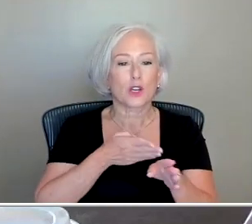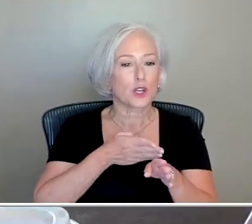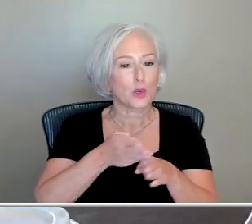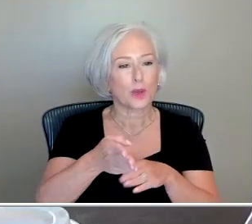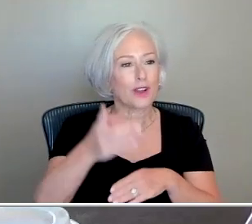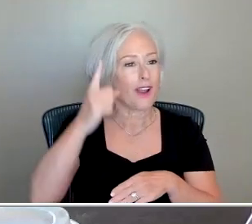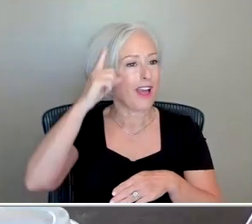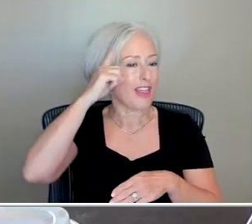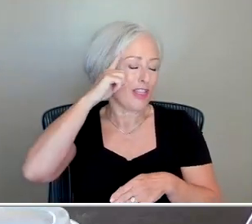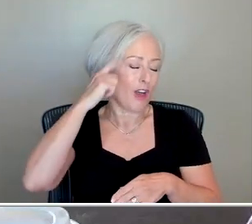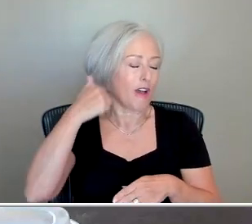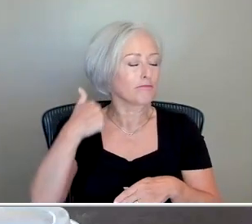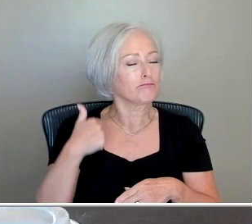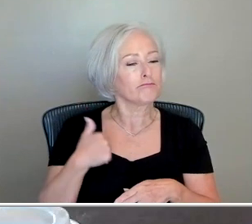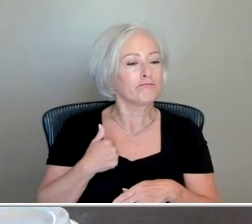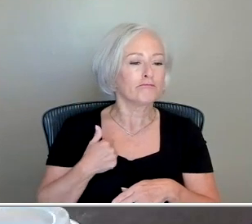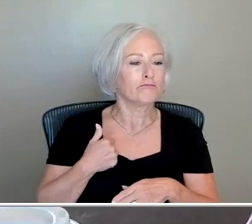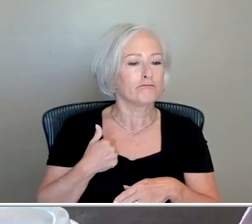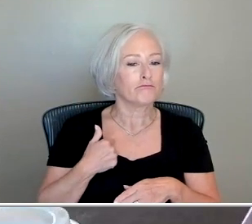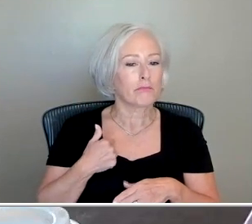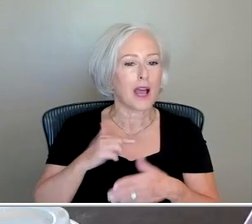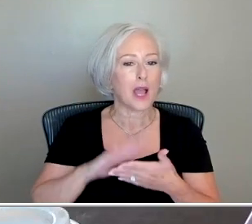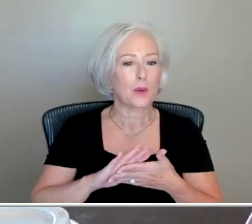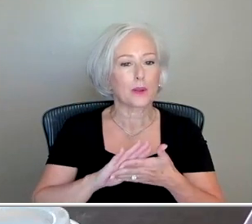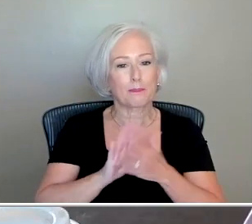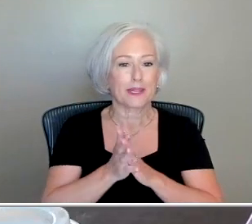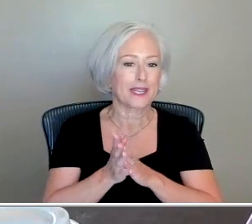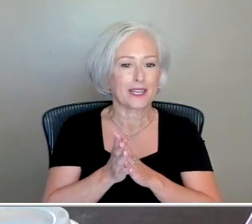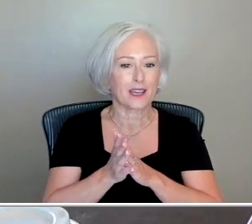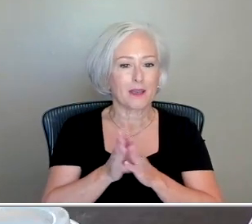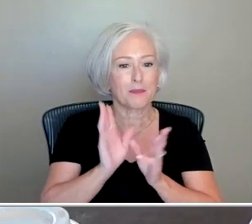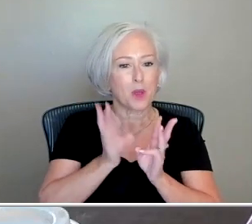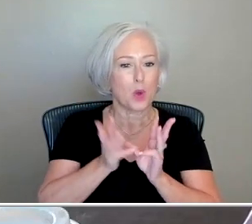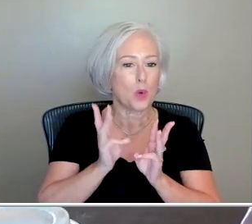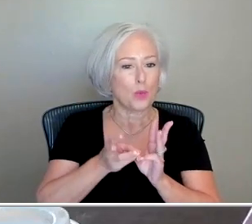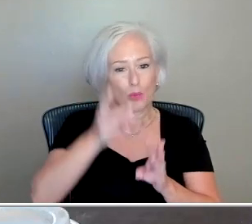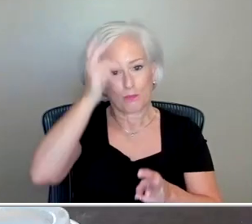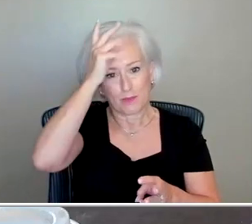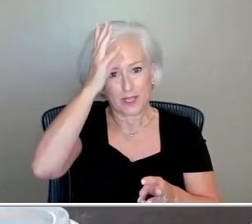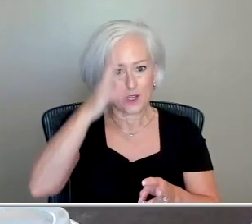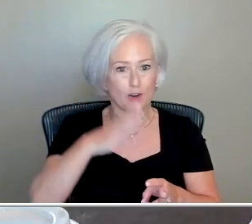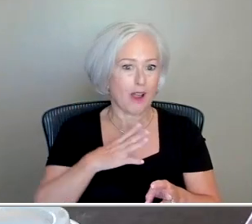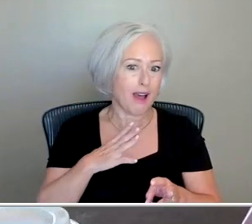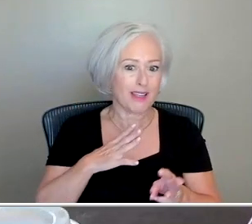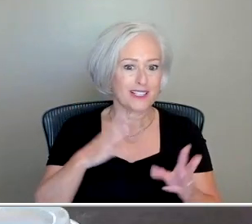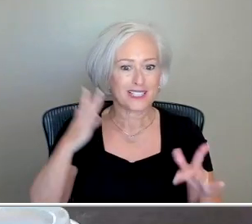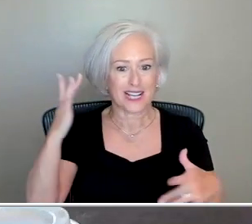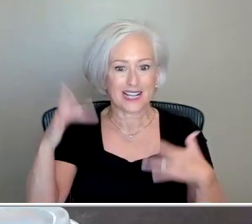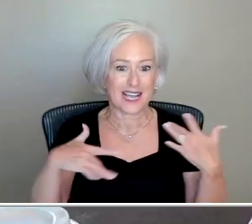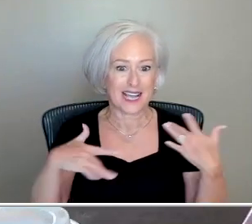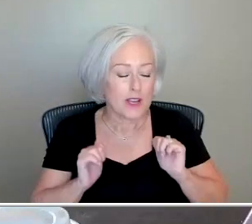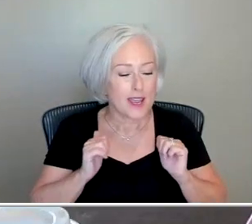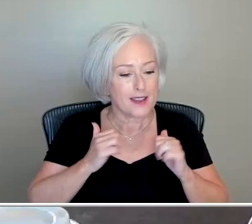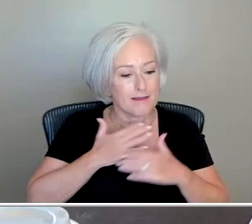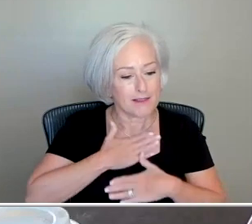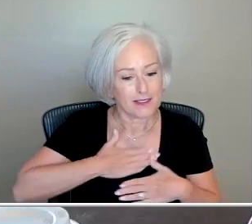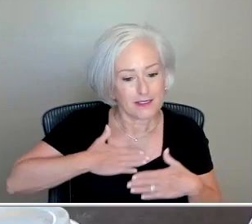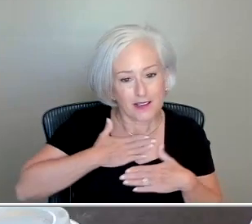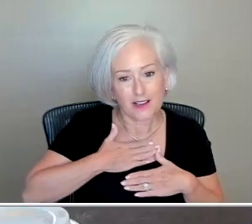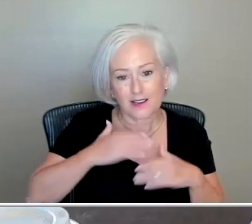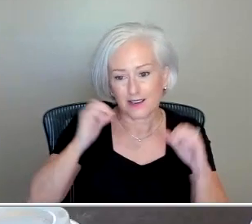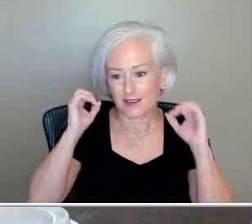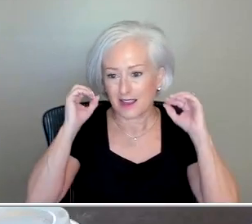meteorologist that gets it exciting, but so it's entertain, educate, inform.